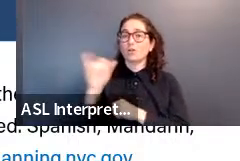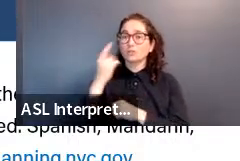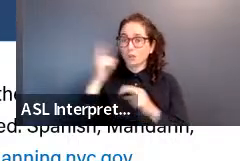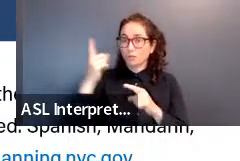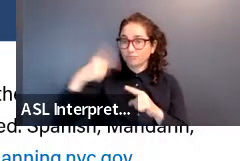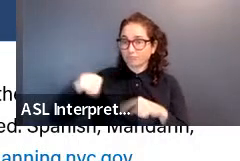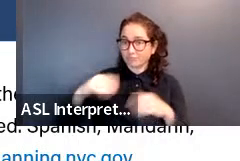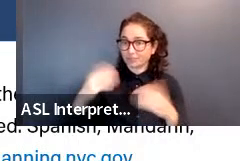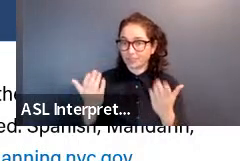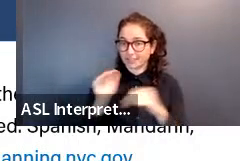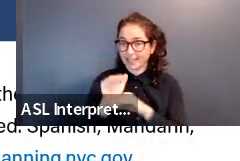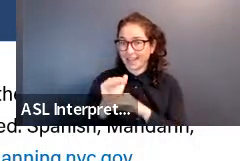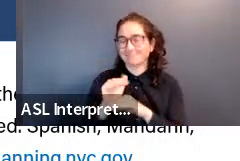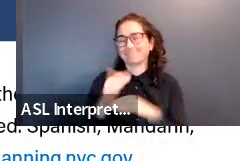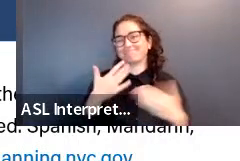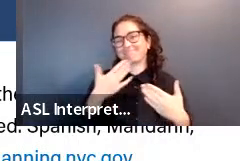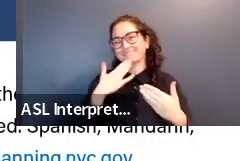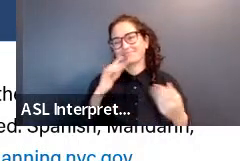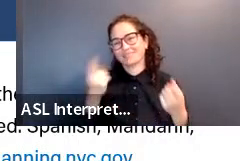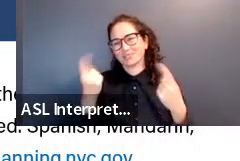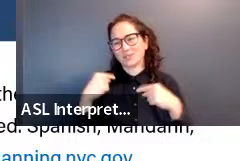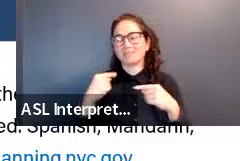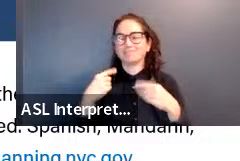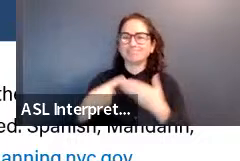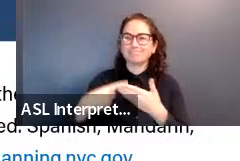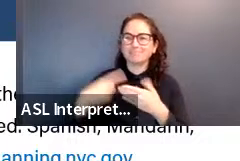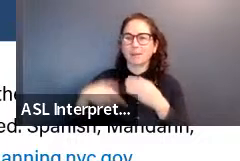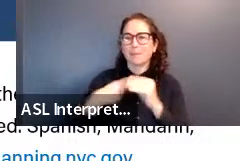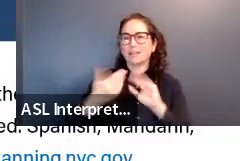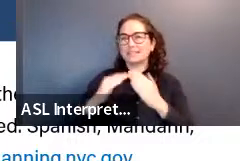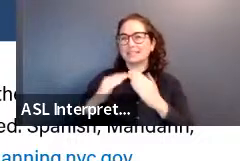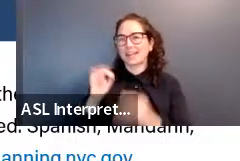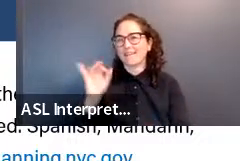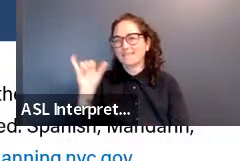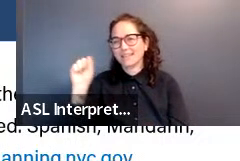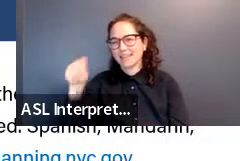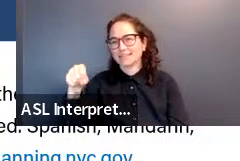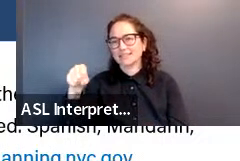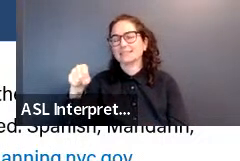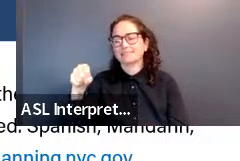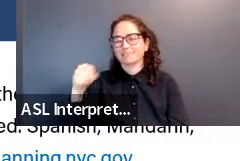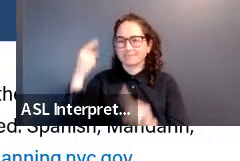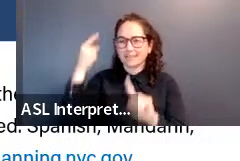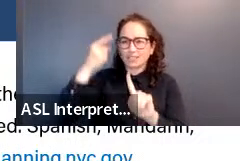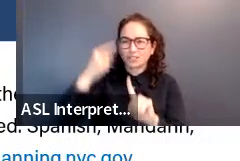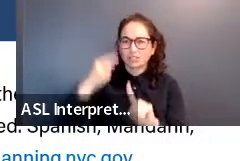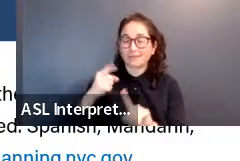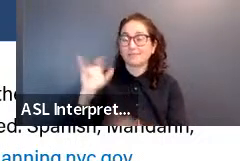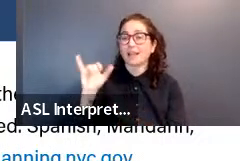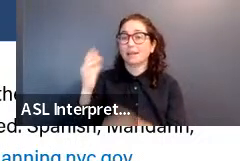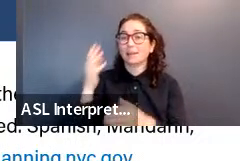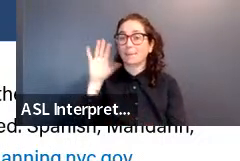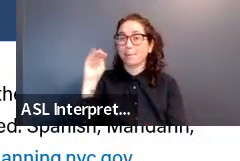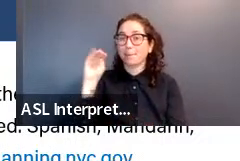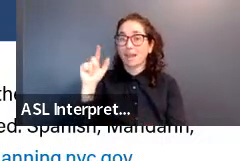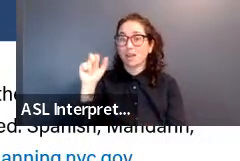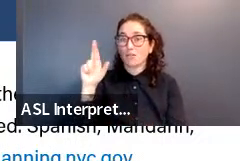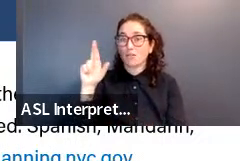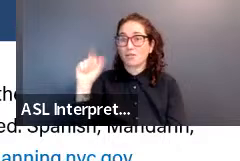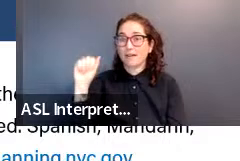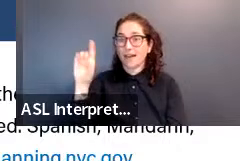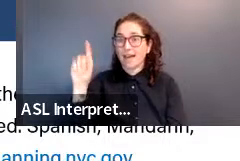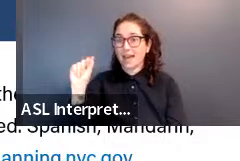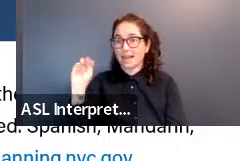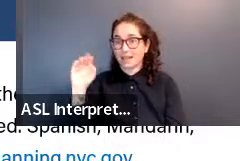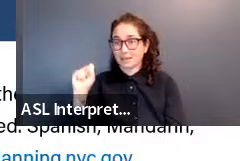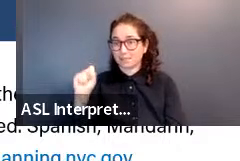here this evening, thanks for joining us to talk about our City of Yes initiatives. As Mayor Adams said when he announced the